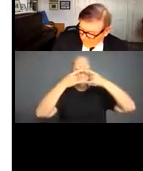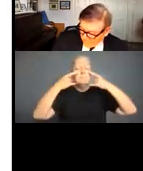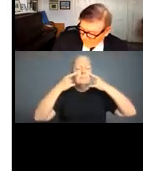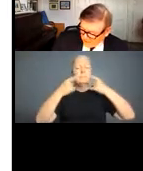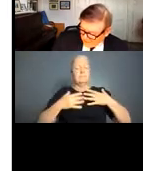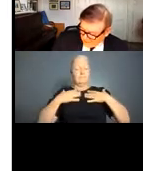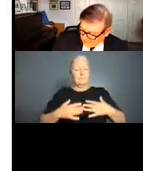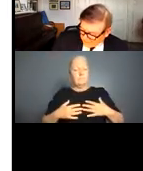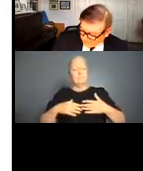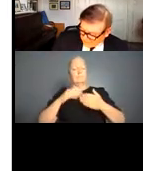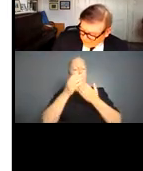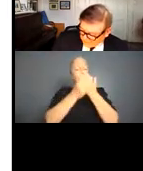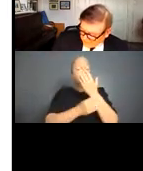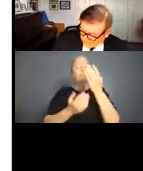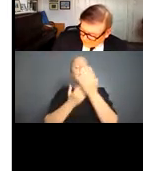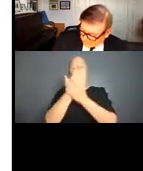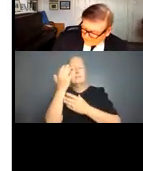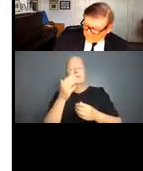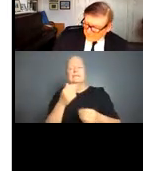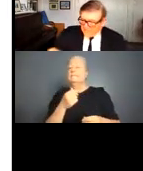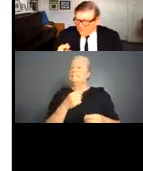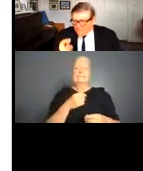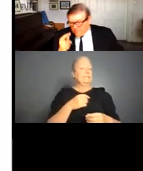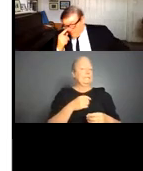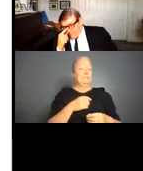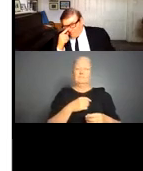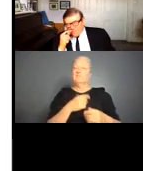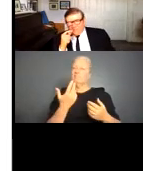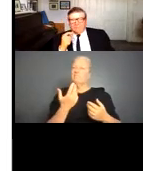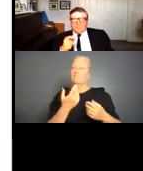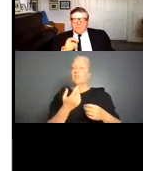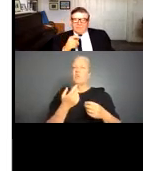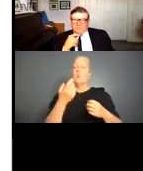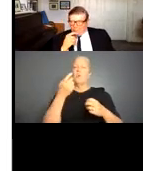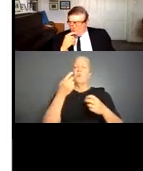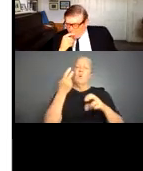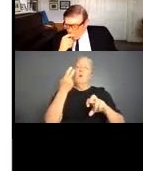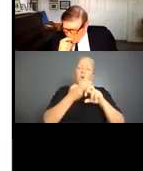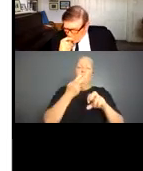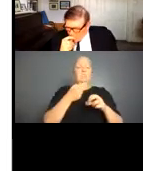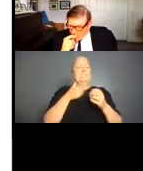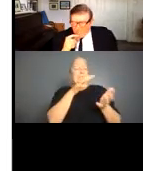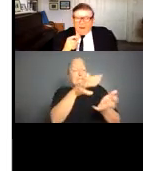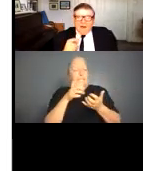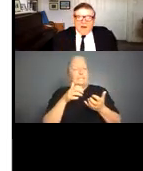gear. It wasn't, apparently we had enough, but it never got to where it needed to go.